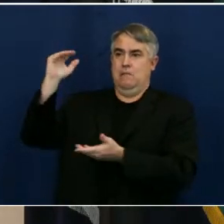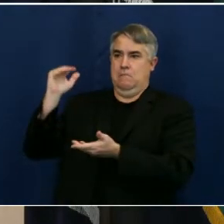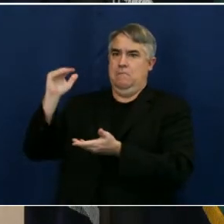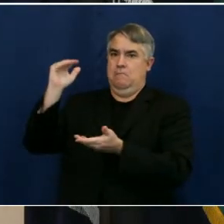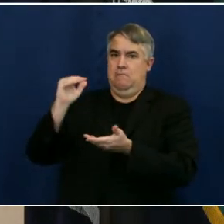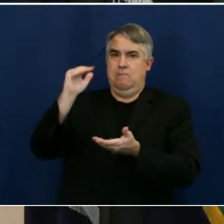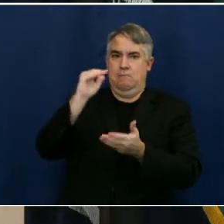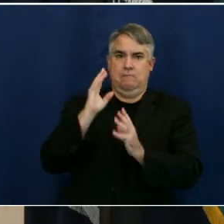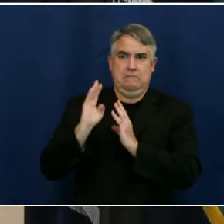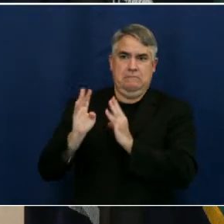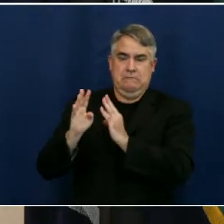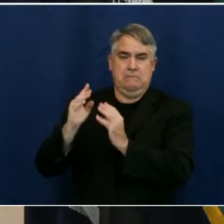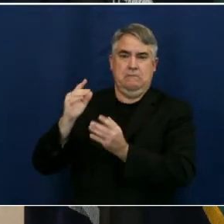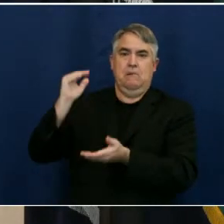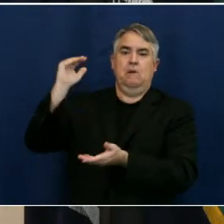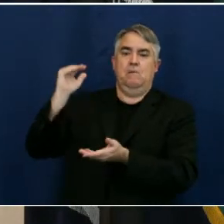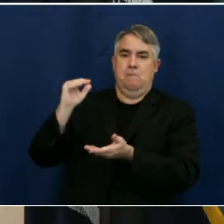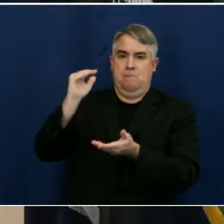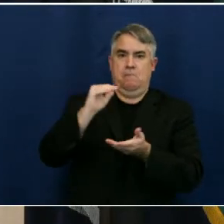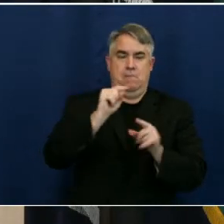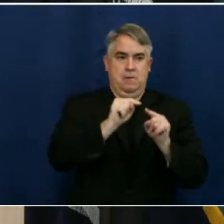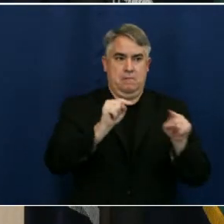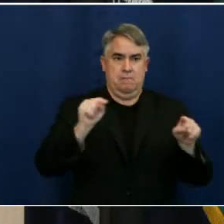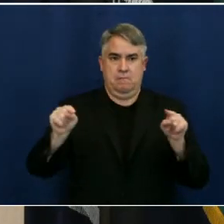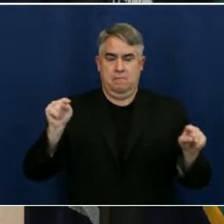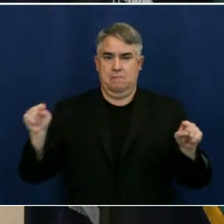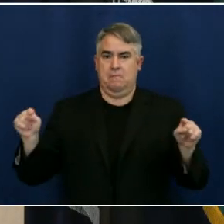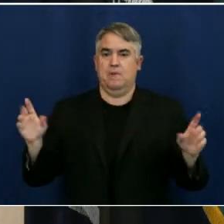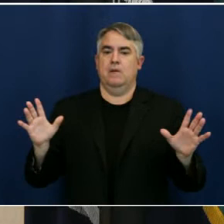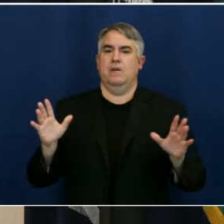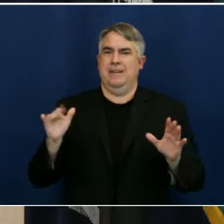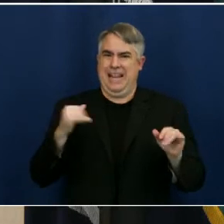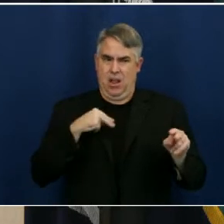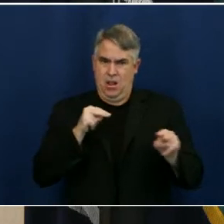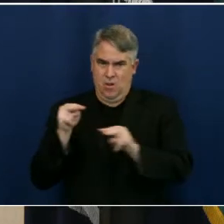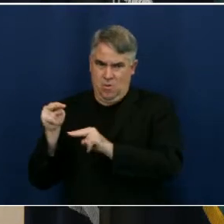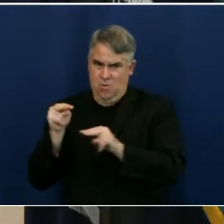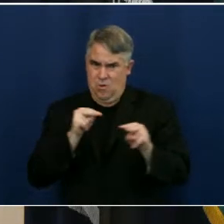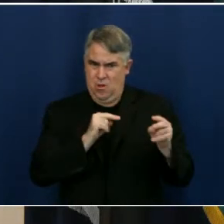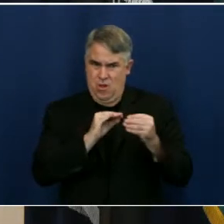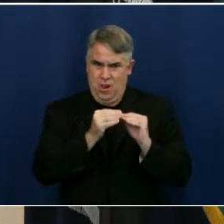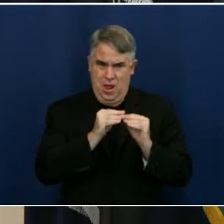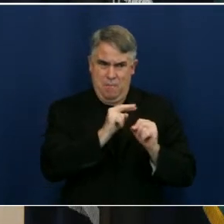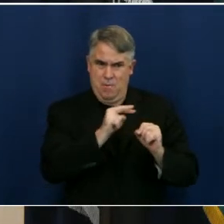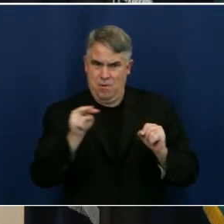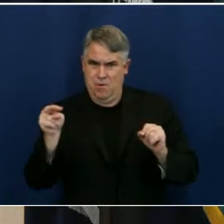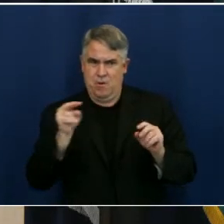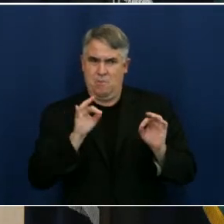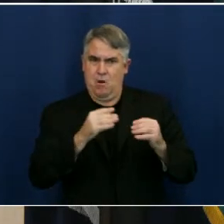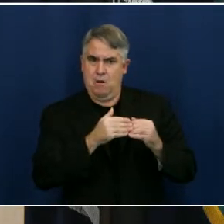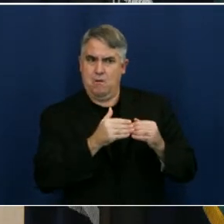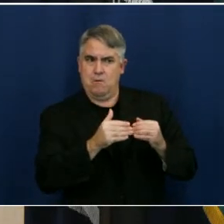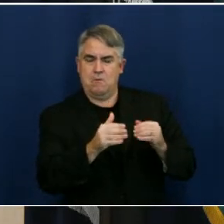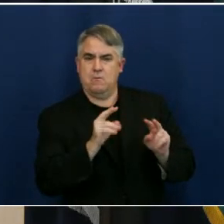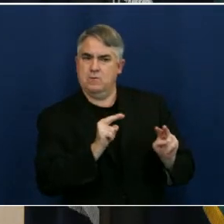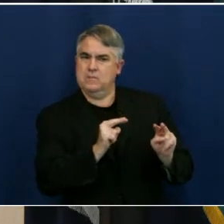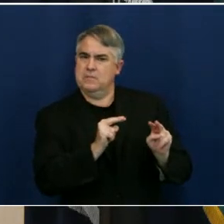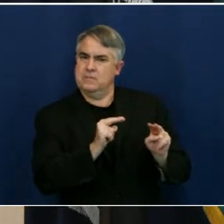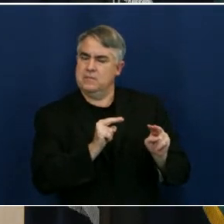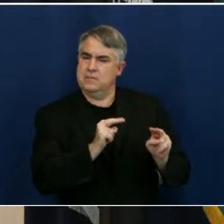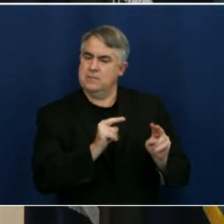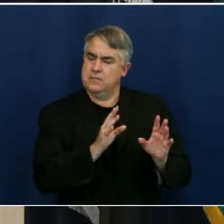Because of the lag effect behind things, we're going to monitor closely the local situation here as it relates to hospitalizations. And then, unfortunately, we're likely to